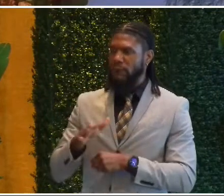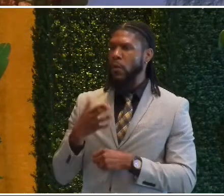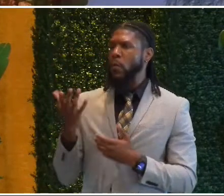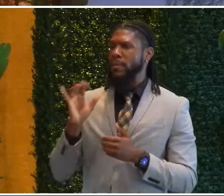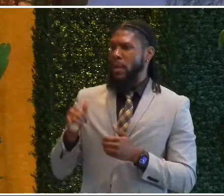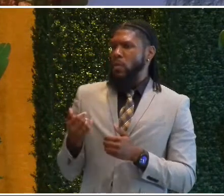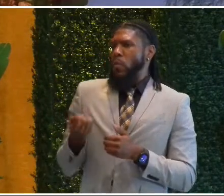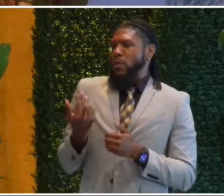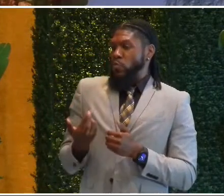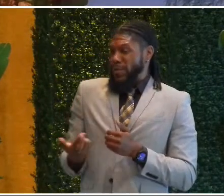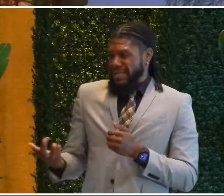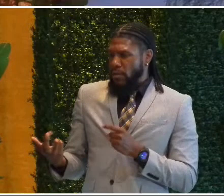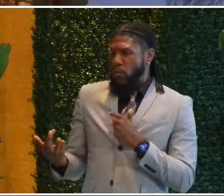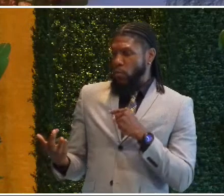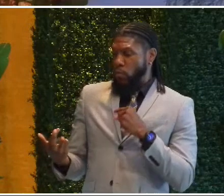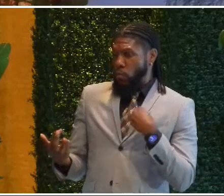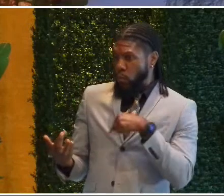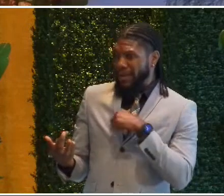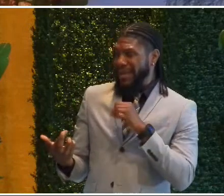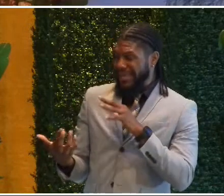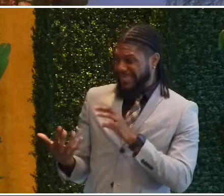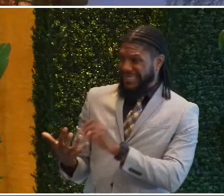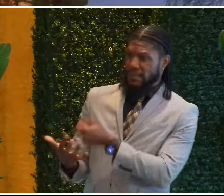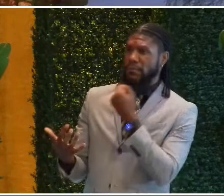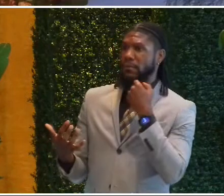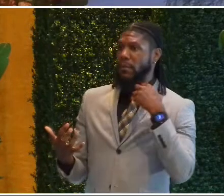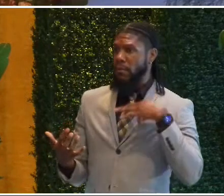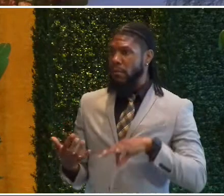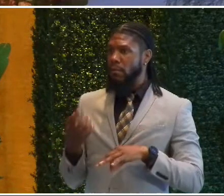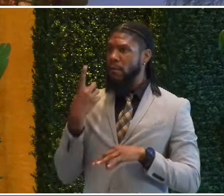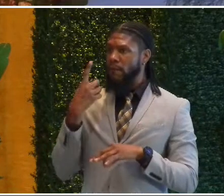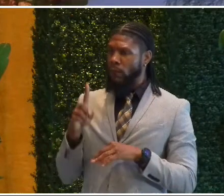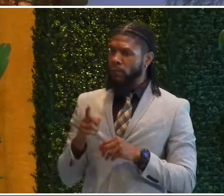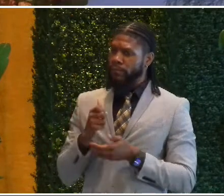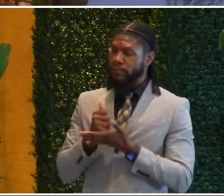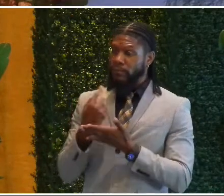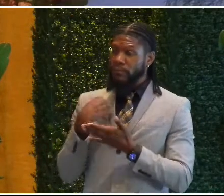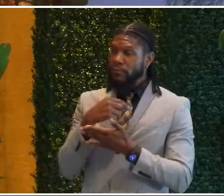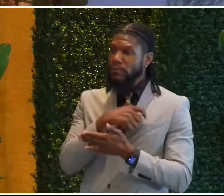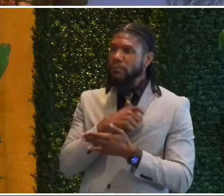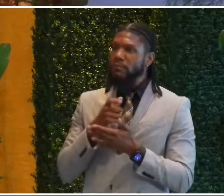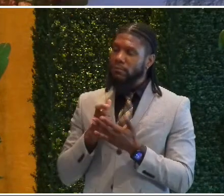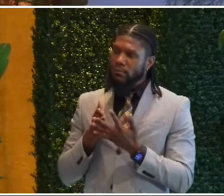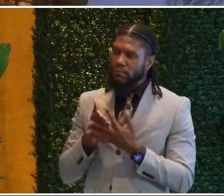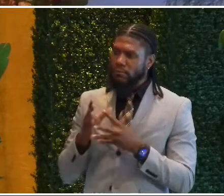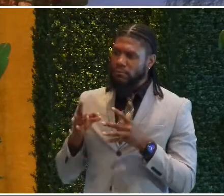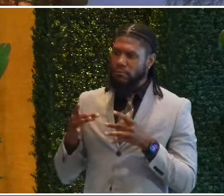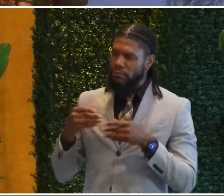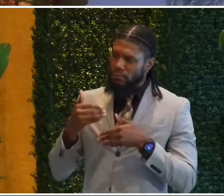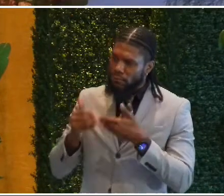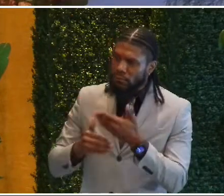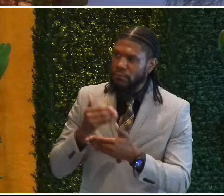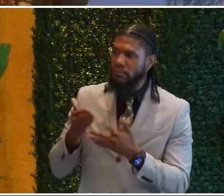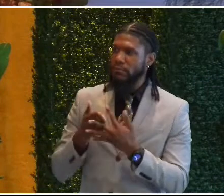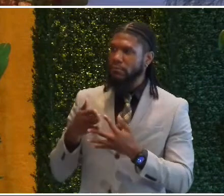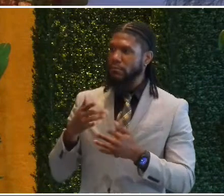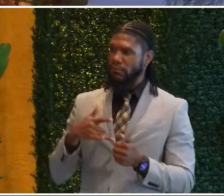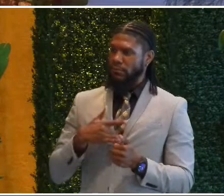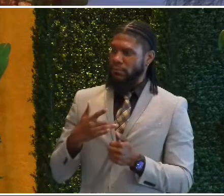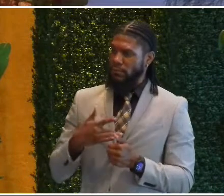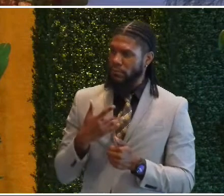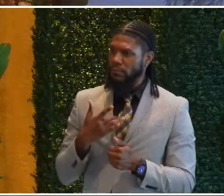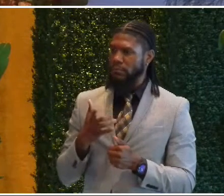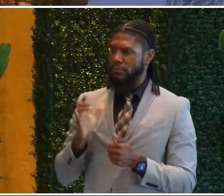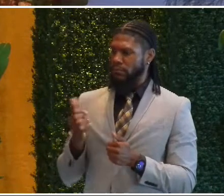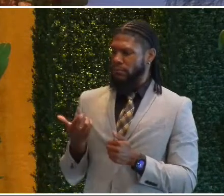more to move through the feelings, the ego, the Black cat? What is the resource that we could be putting into our packs, putting